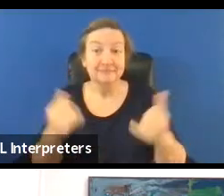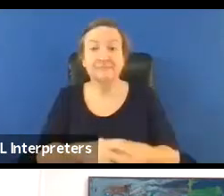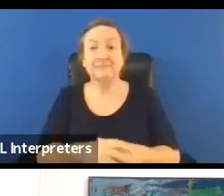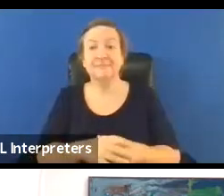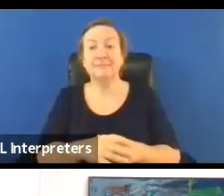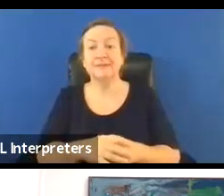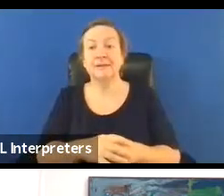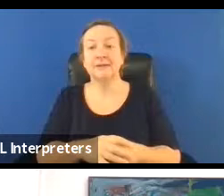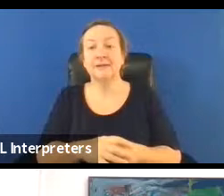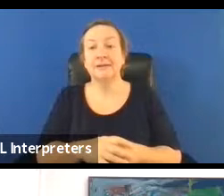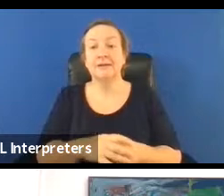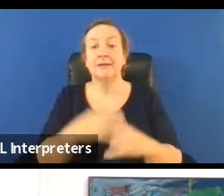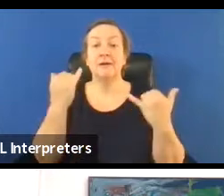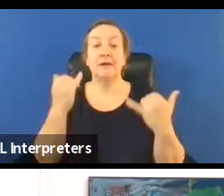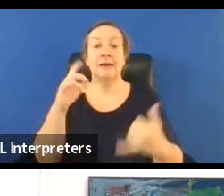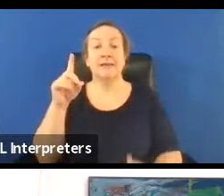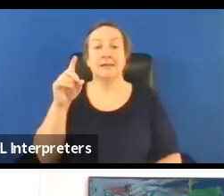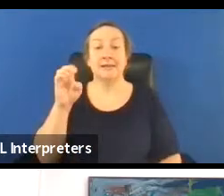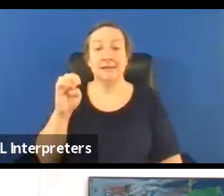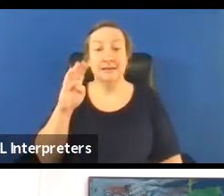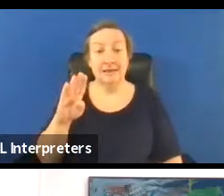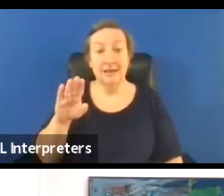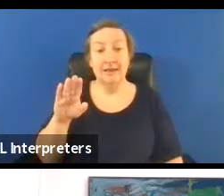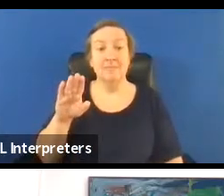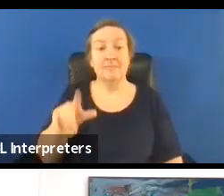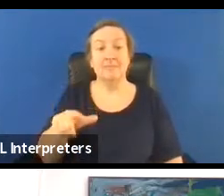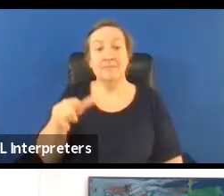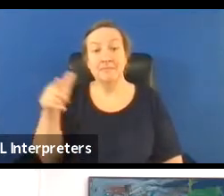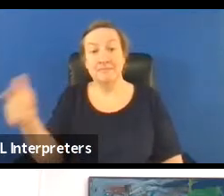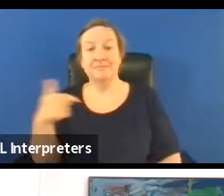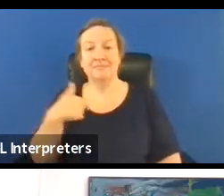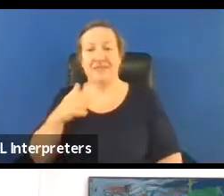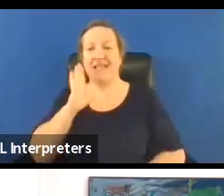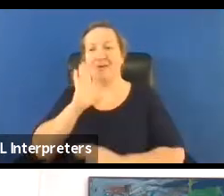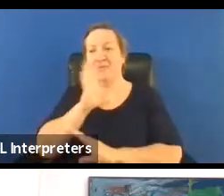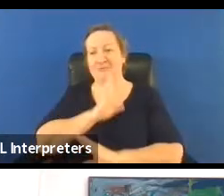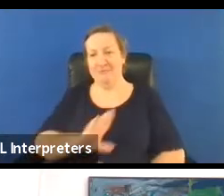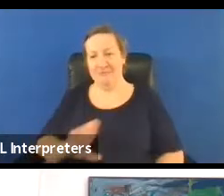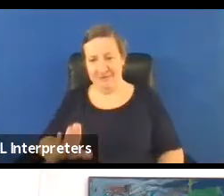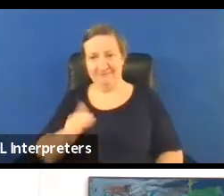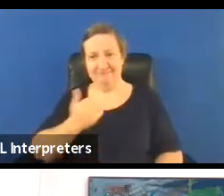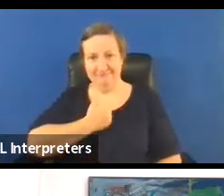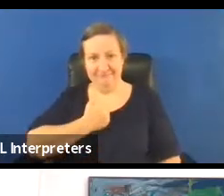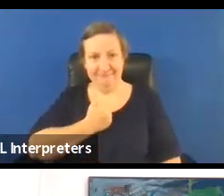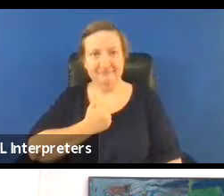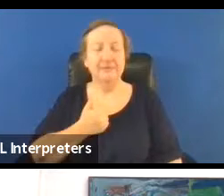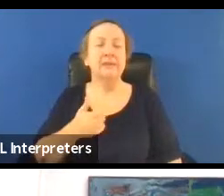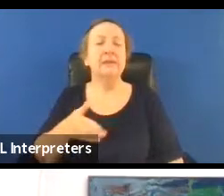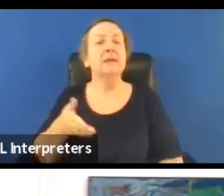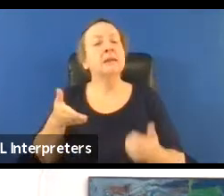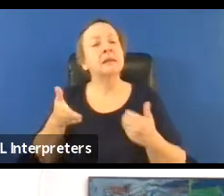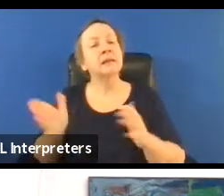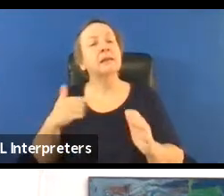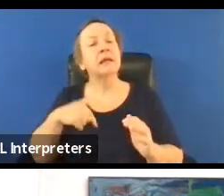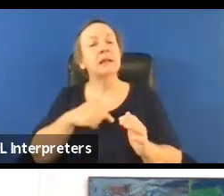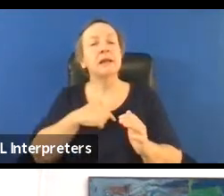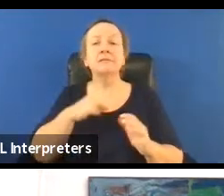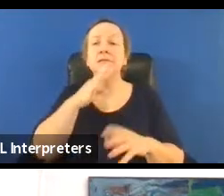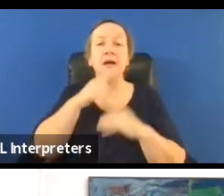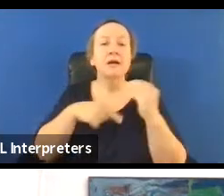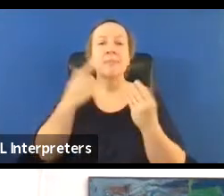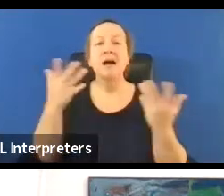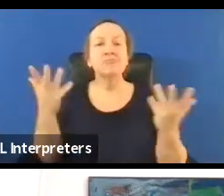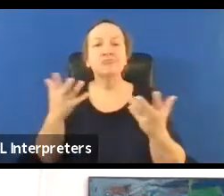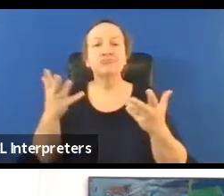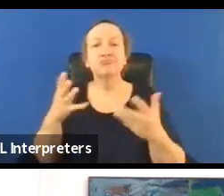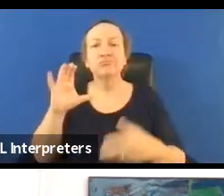with that, Deb, I'm going to be quiet and and let us get to some of the content that we